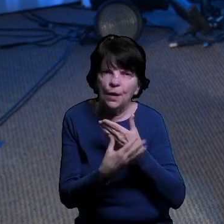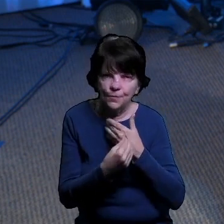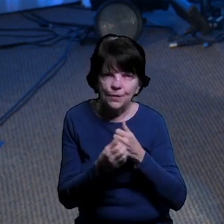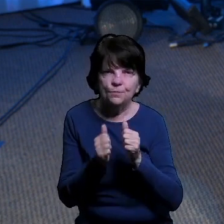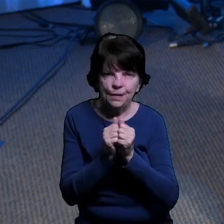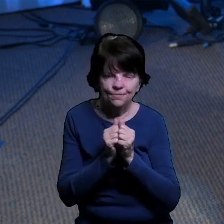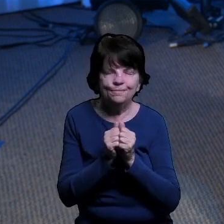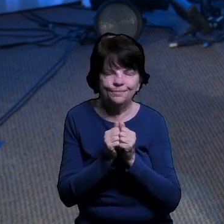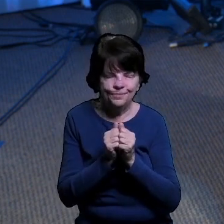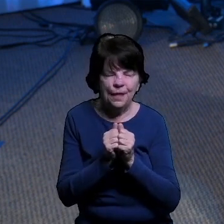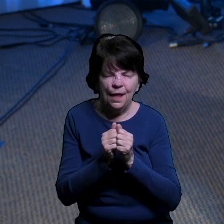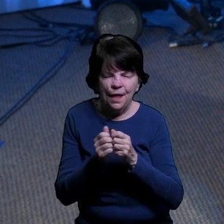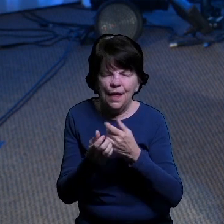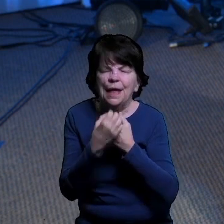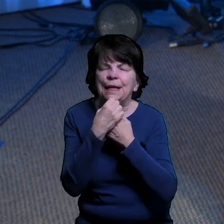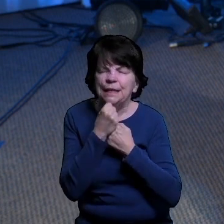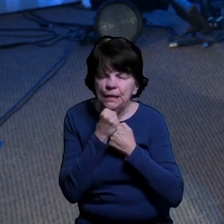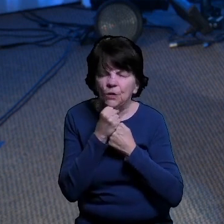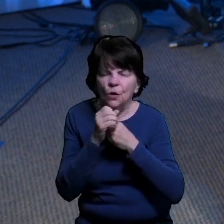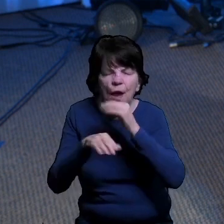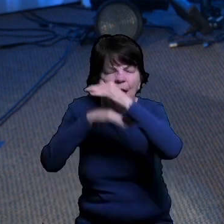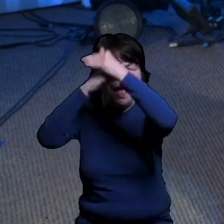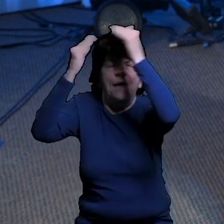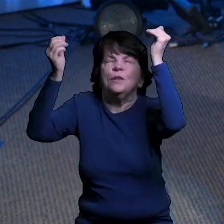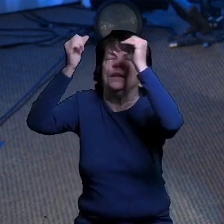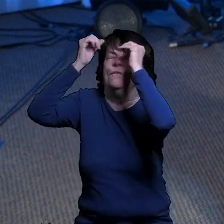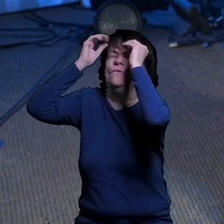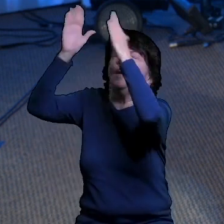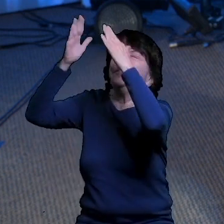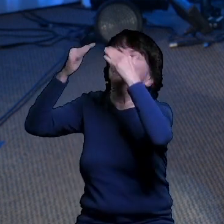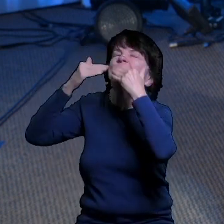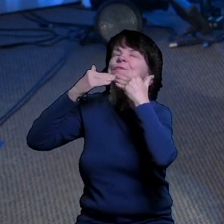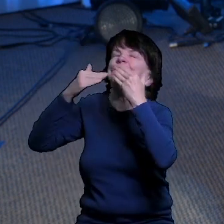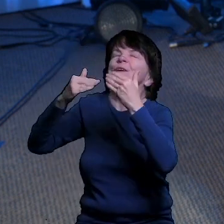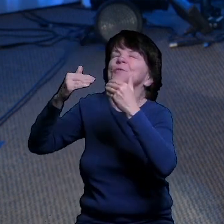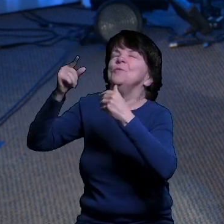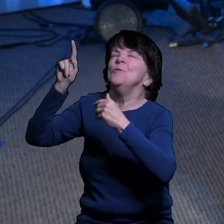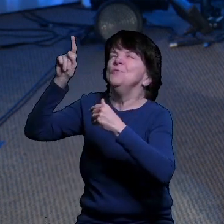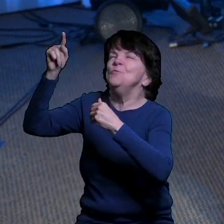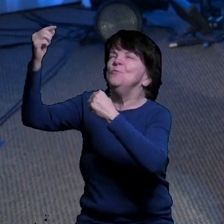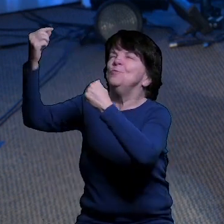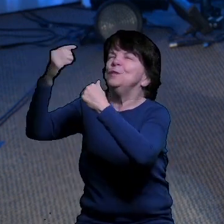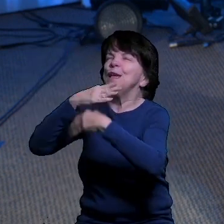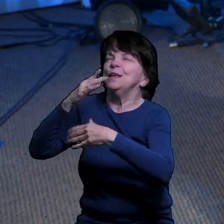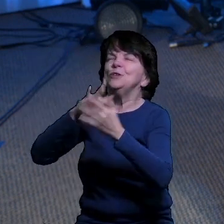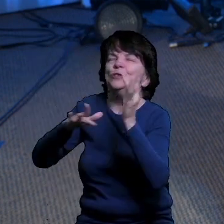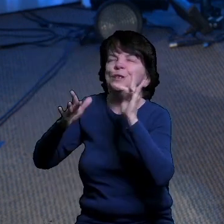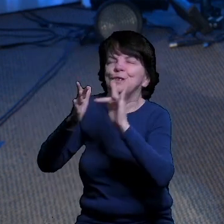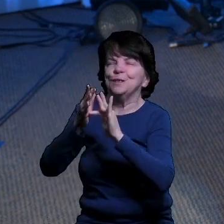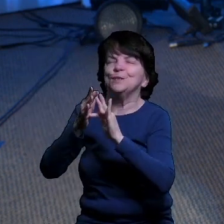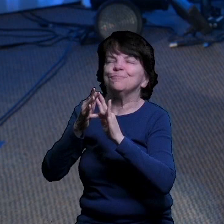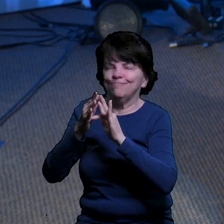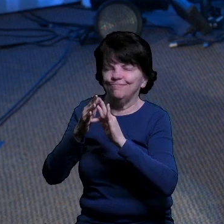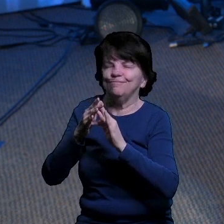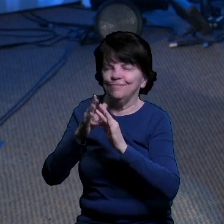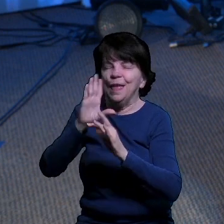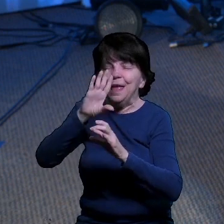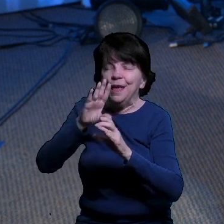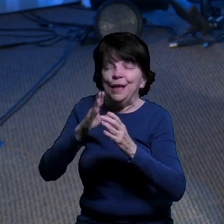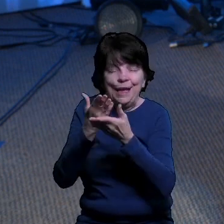would. Dear Heavenly Father, thank you for sending Jesus into this